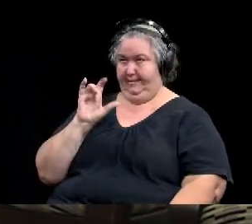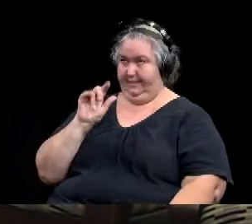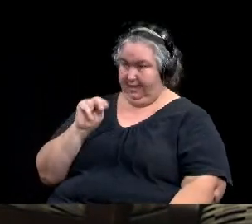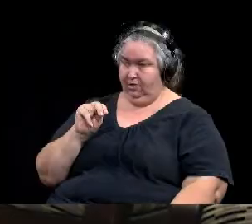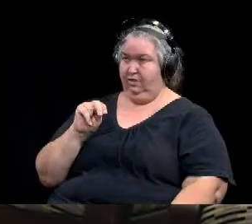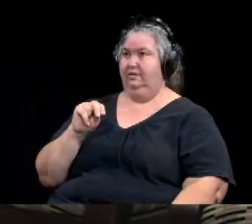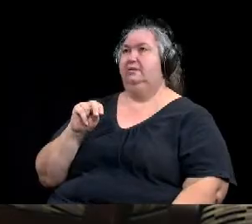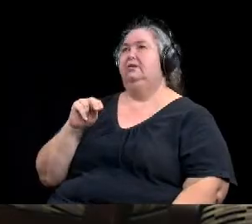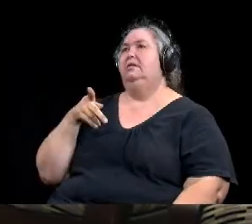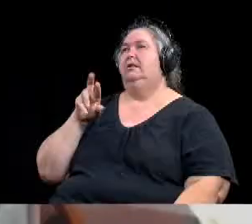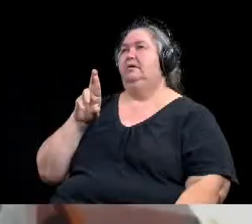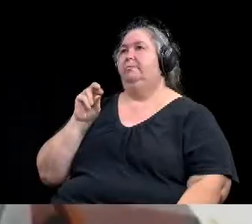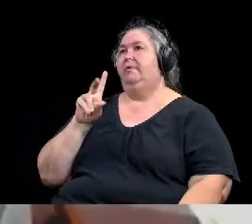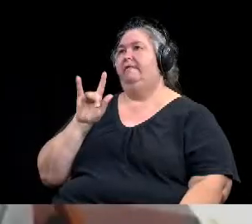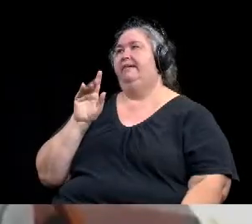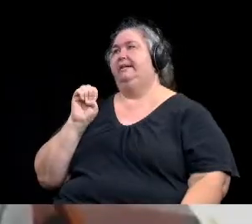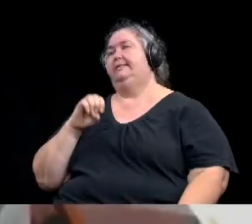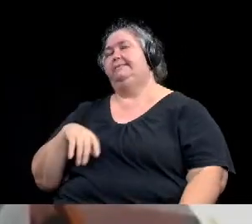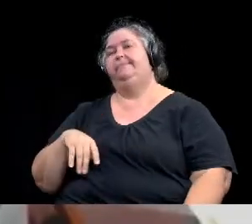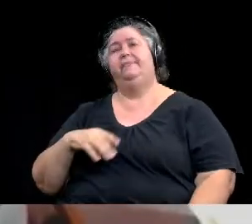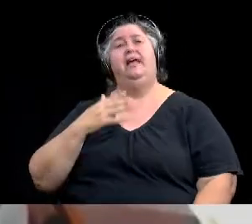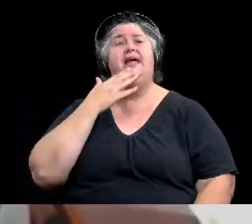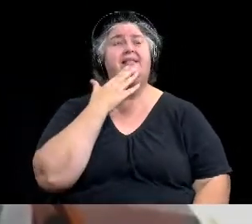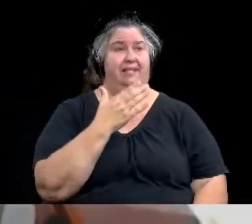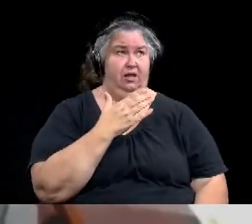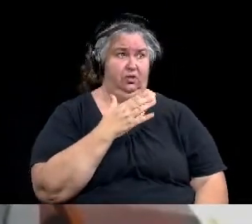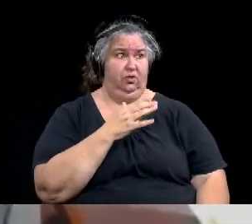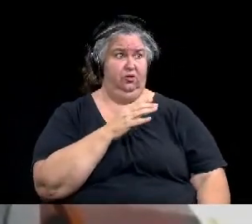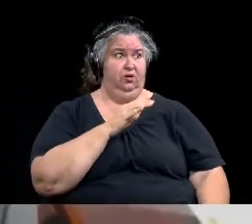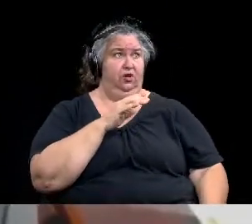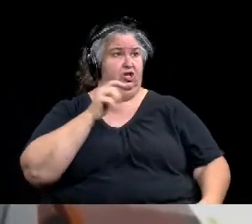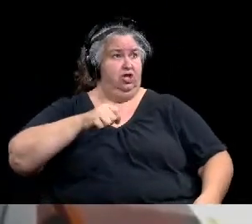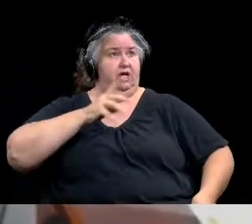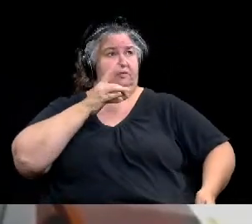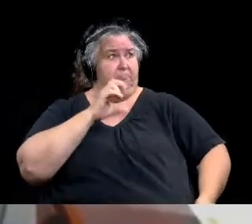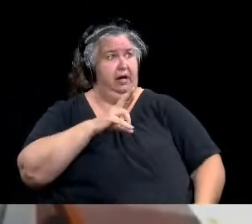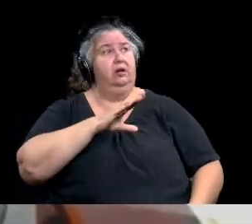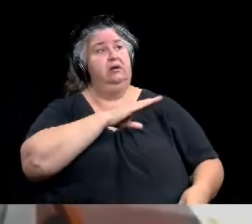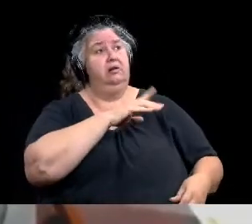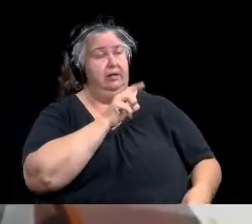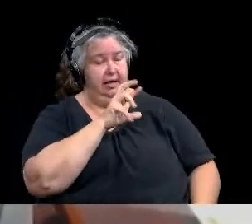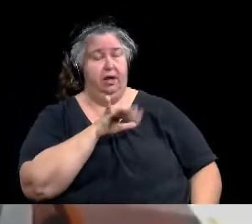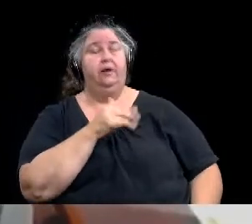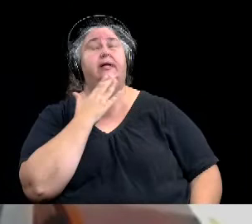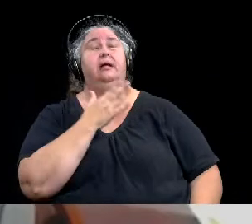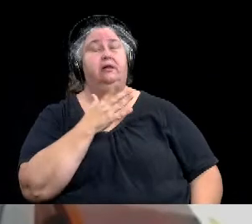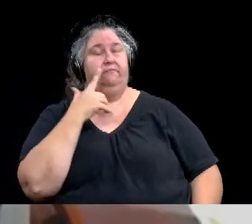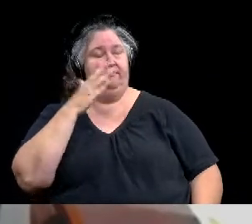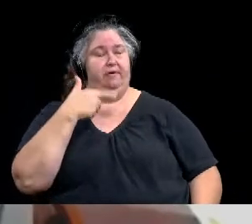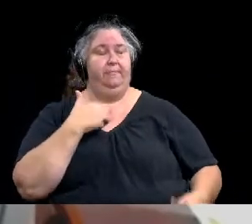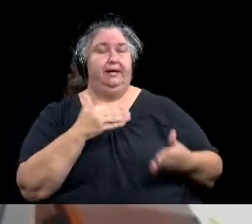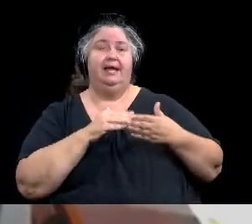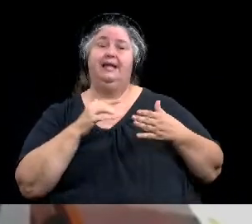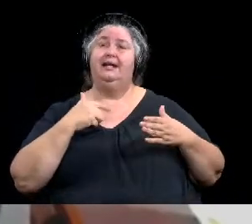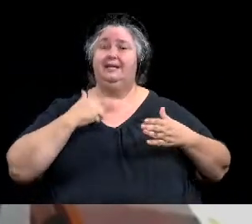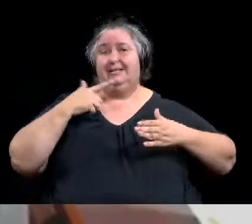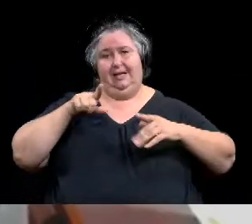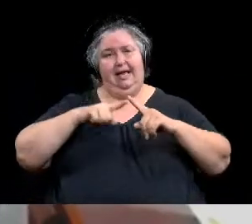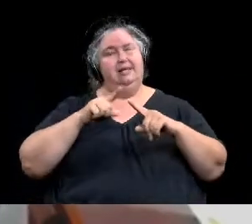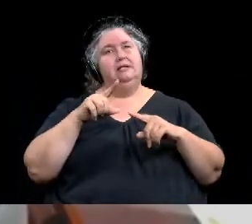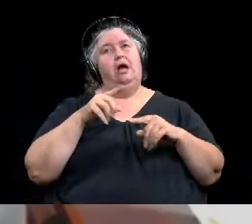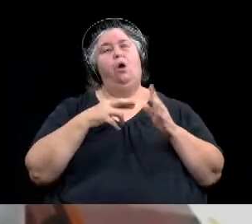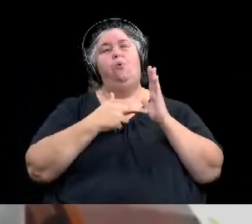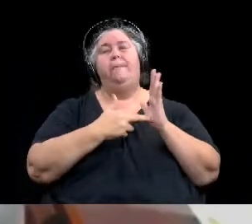Mayor. I appreciate the invite again this week. Again, I sit as a representative for Ascension